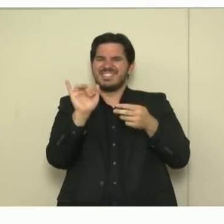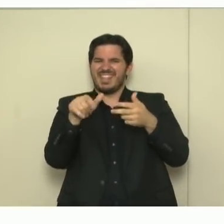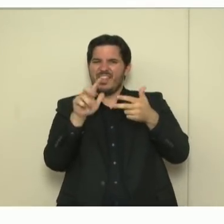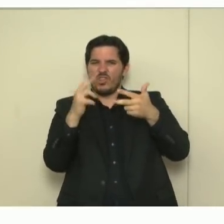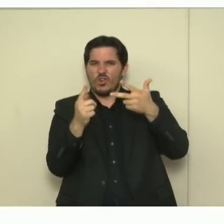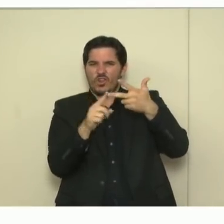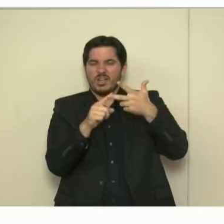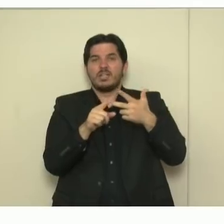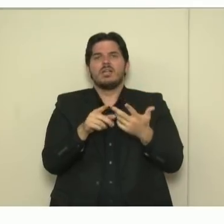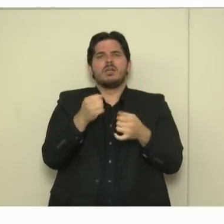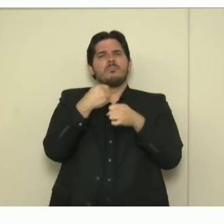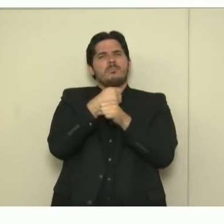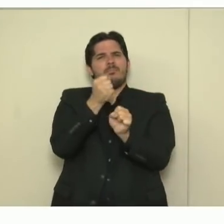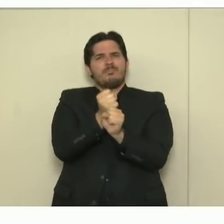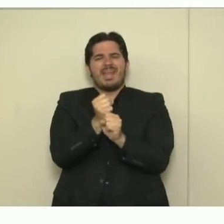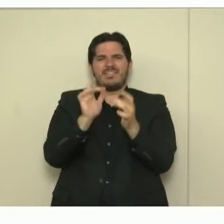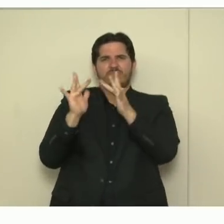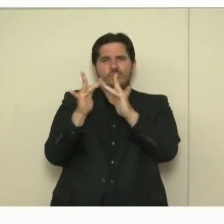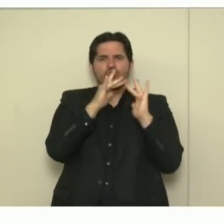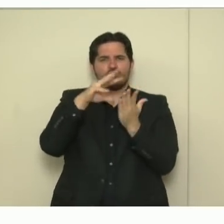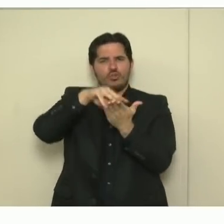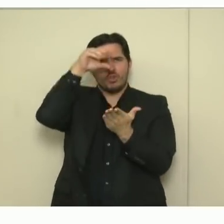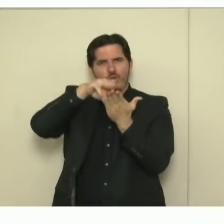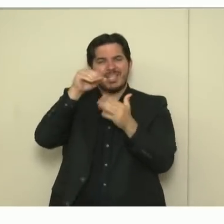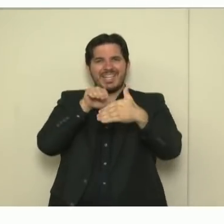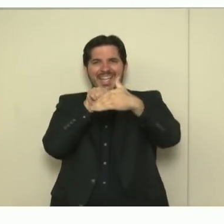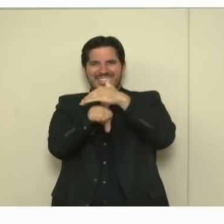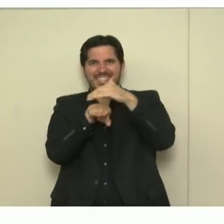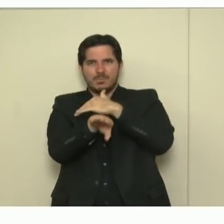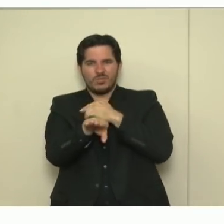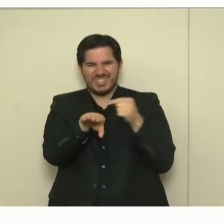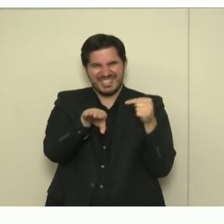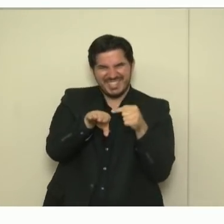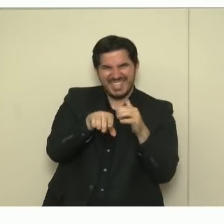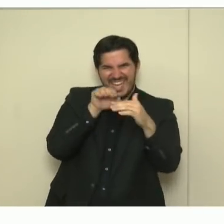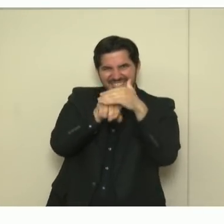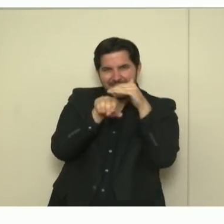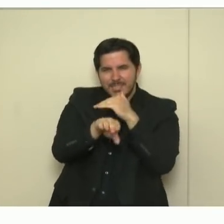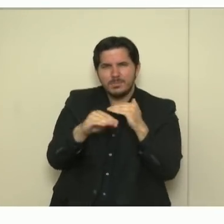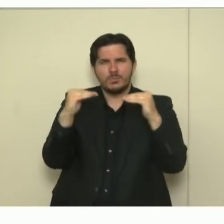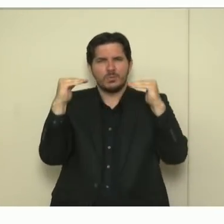know is critically important as we think about equity and serving all